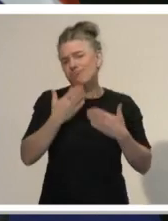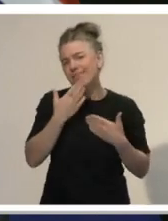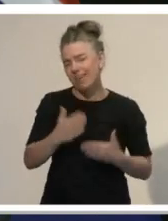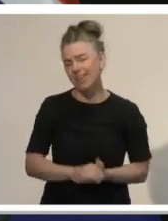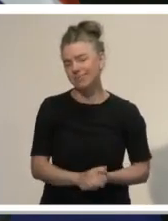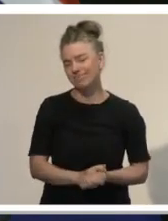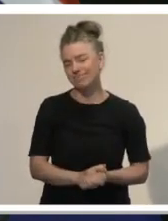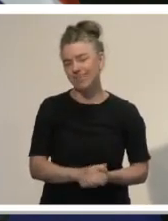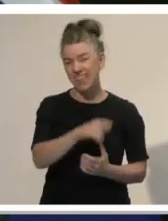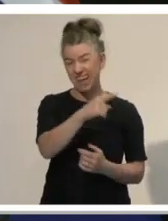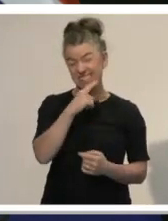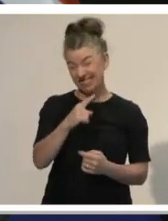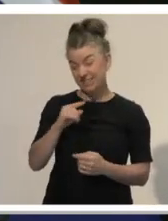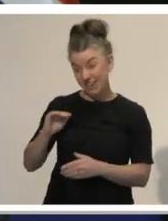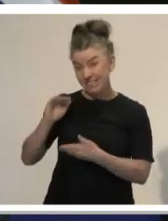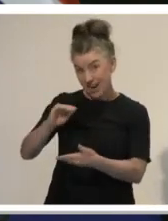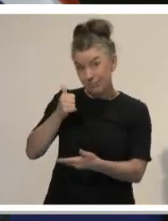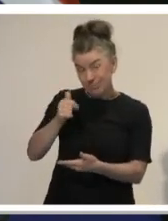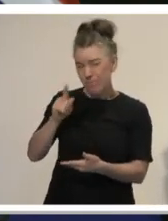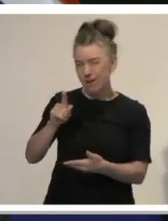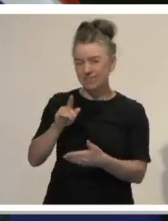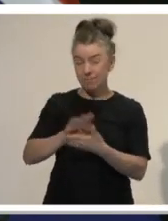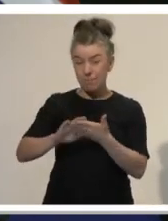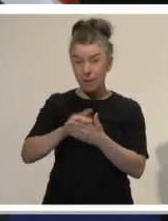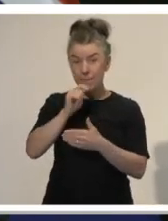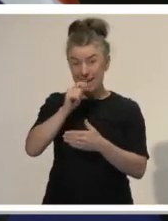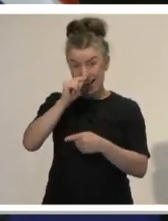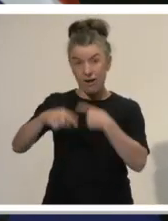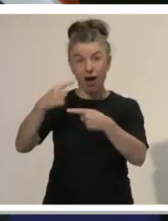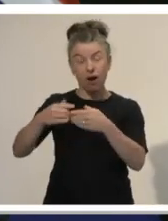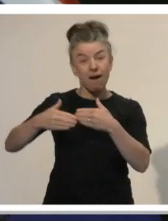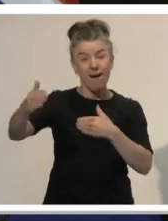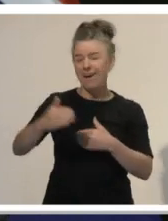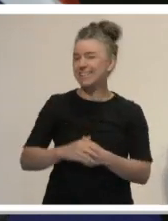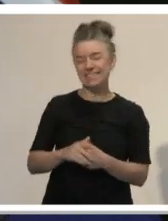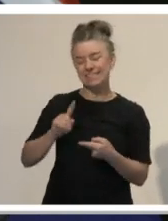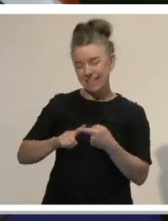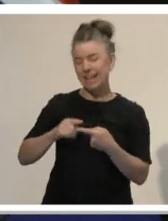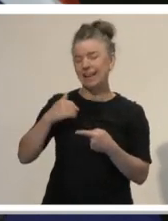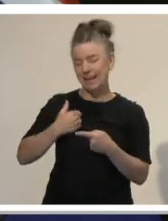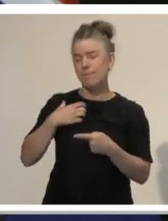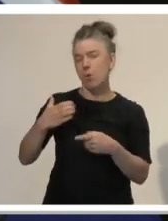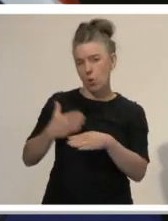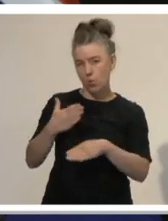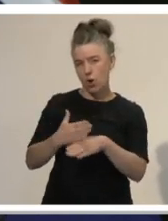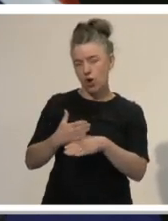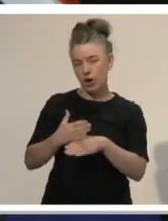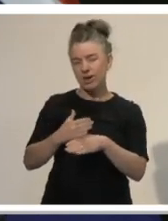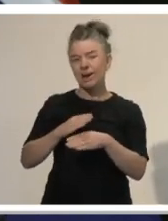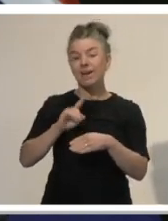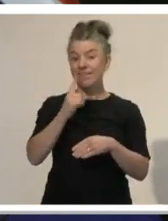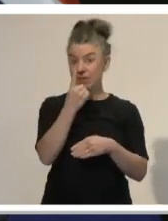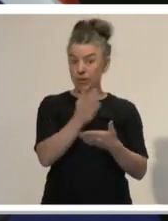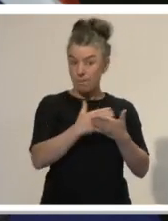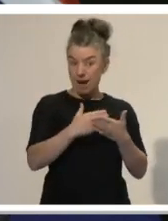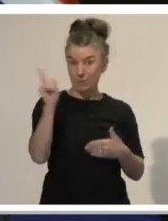package alone will not ensure the sustainability of the sector. We will need to continue to work with them to design the second phase